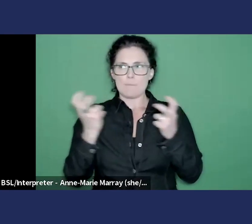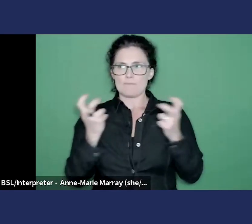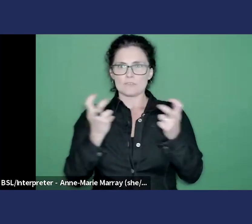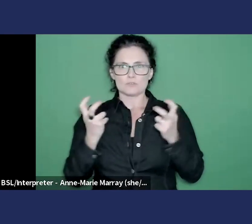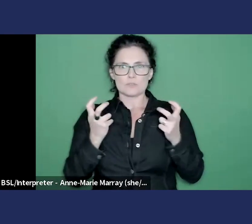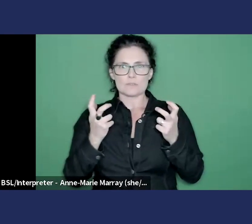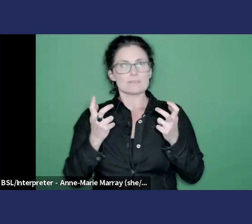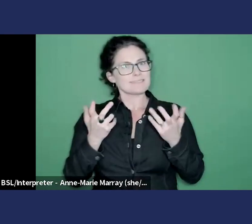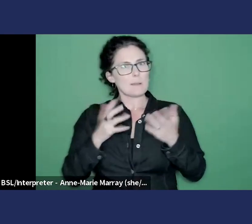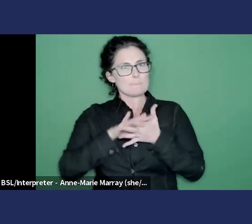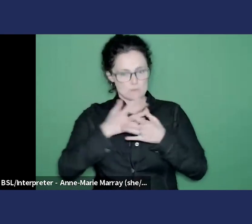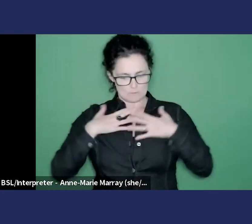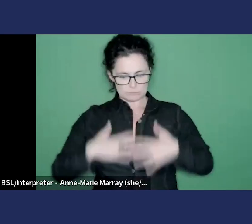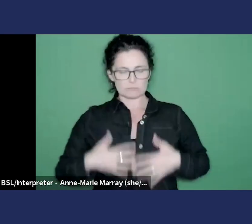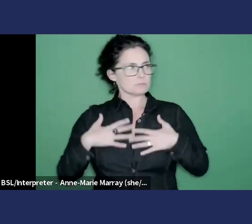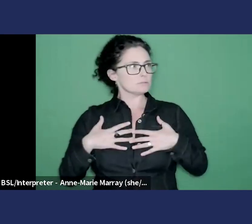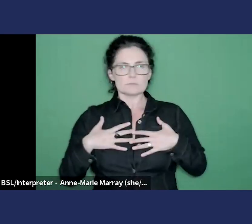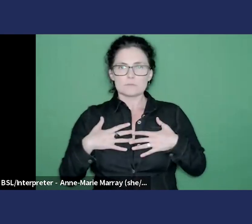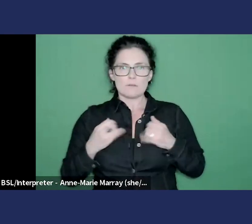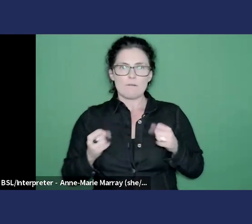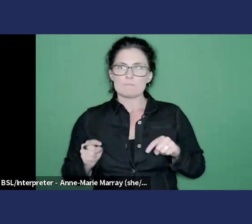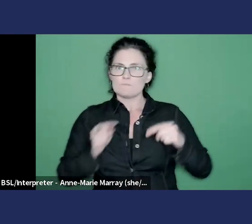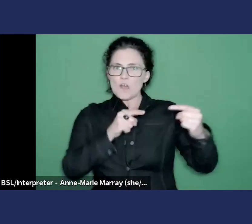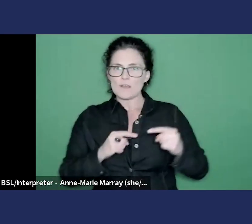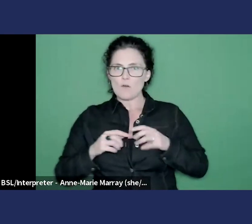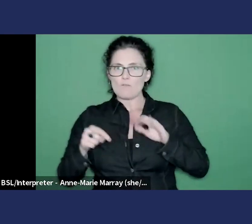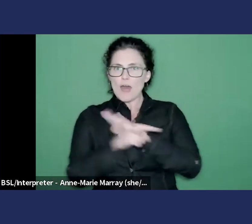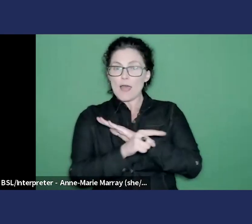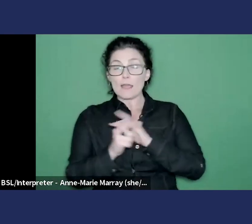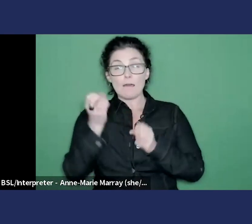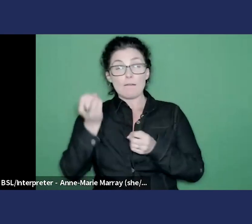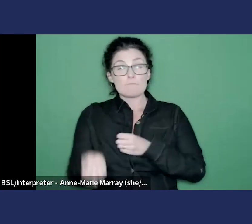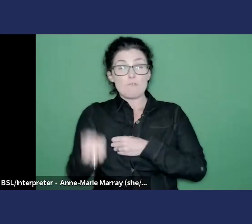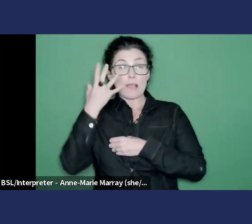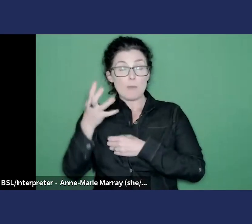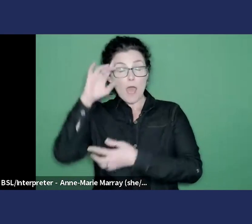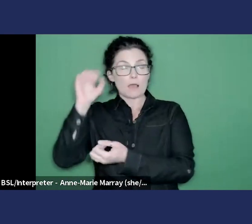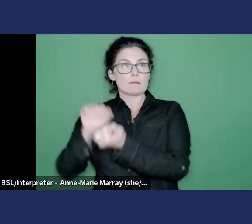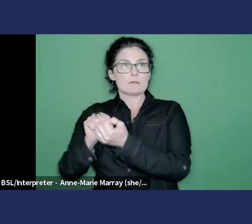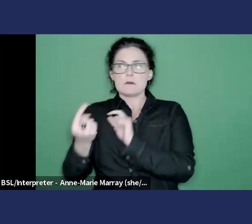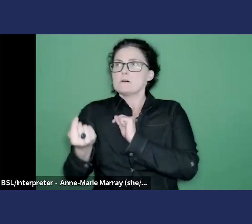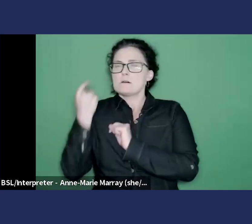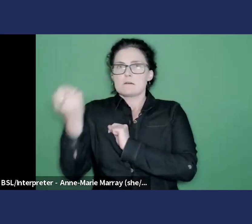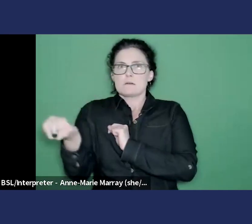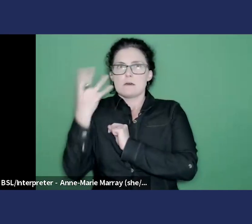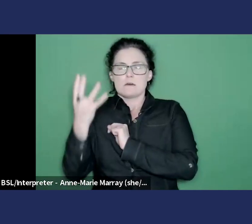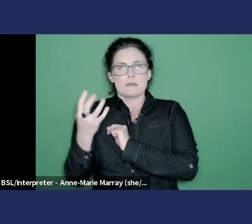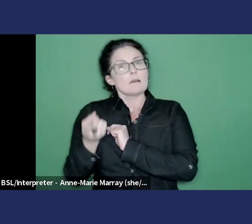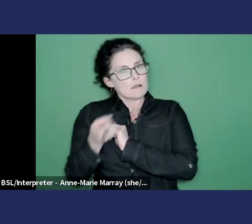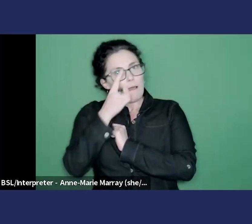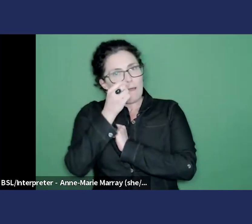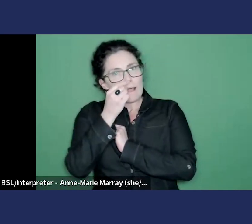still in the fight or flight mode, and also can be having flashbacks. So, you know, going back to